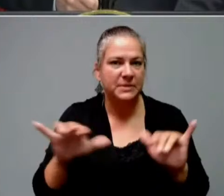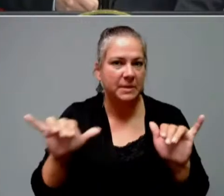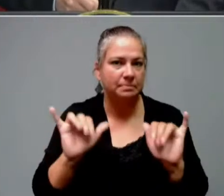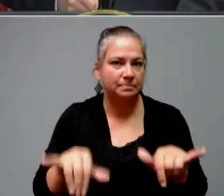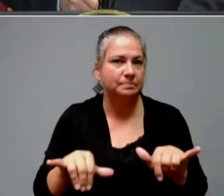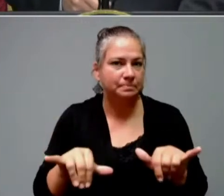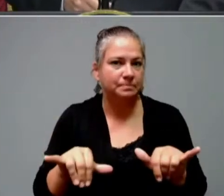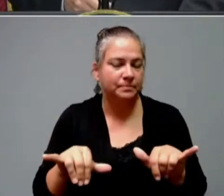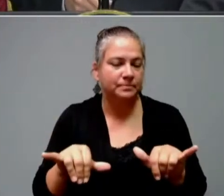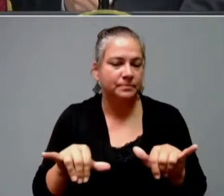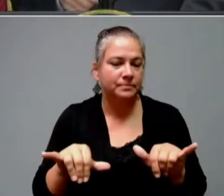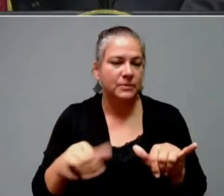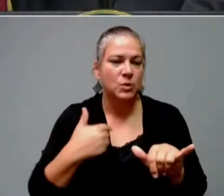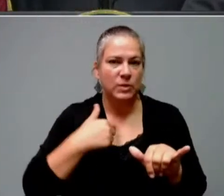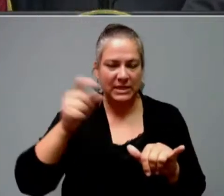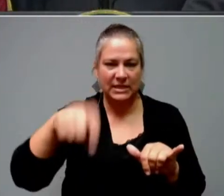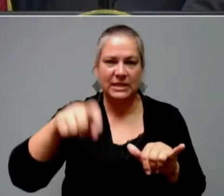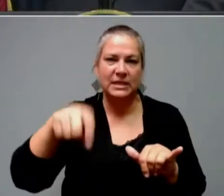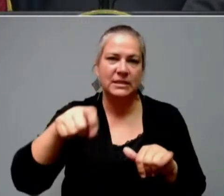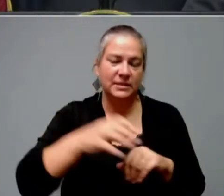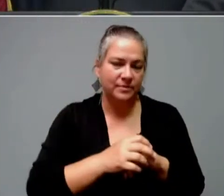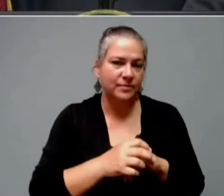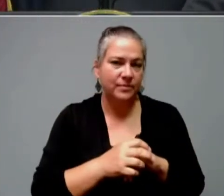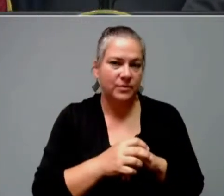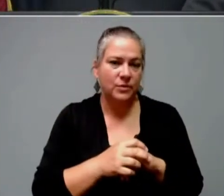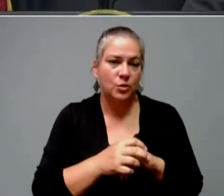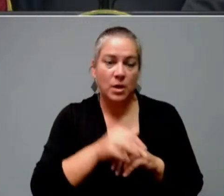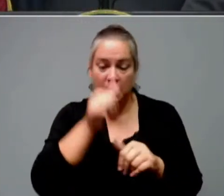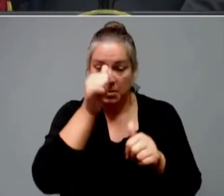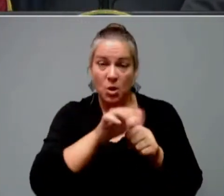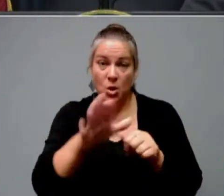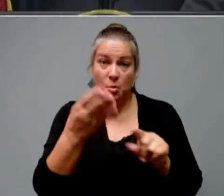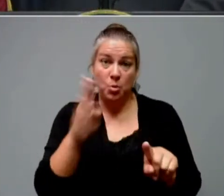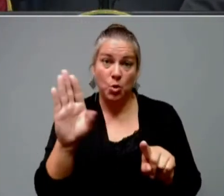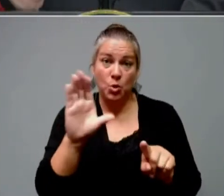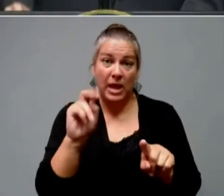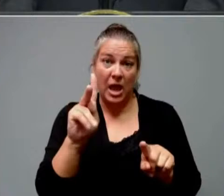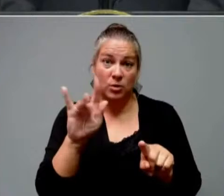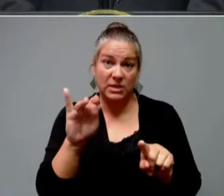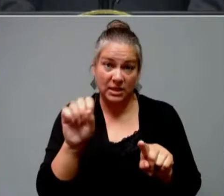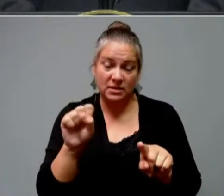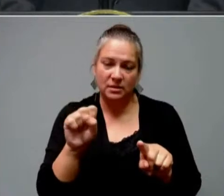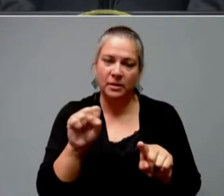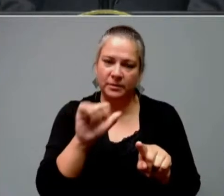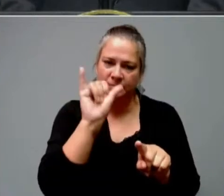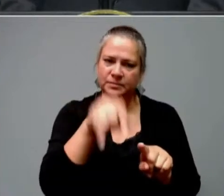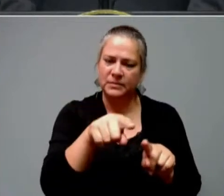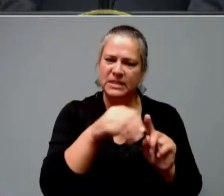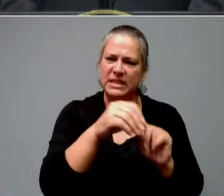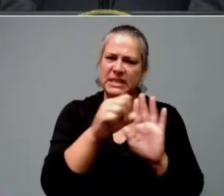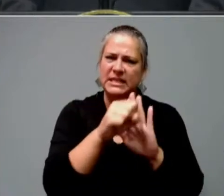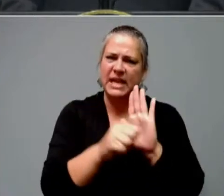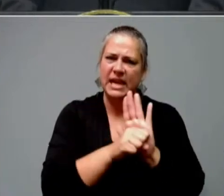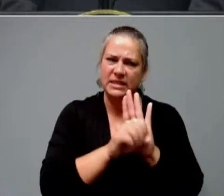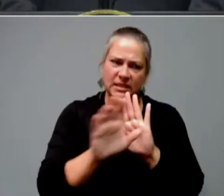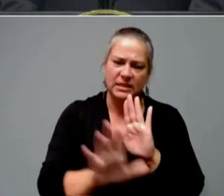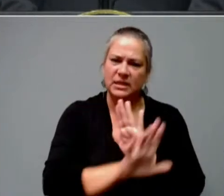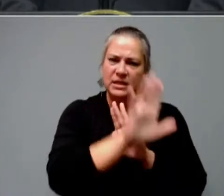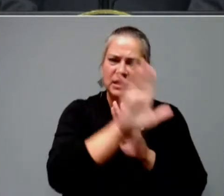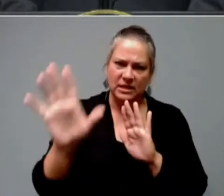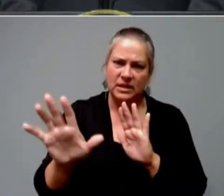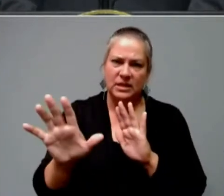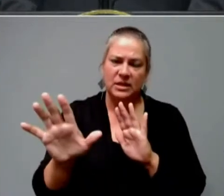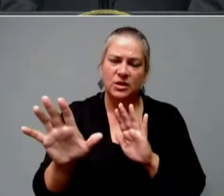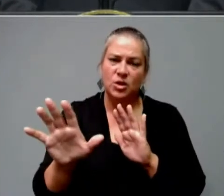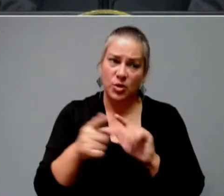And we need that too. Remember, the blue counties in here are the only counties in the state where it's more likely than not that the